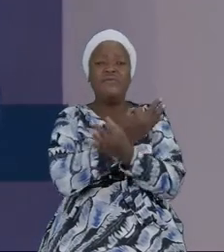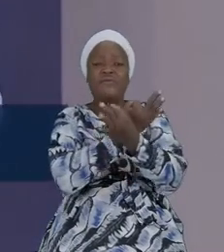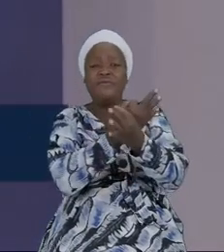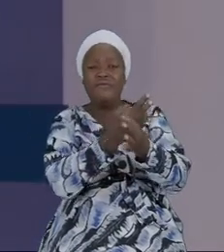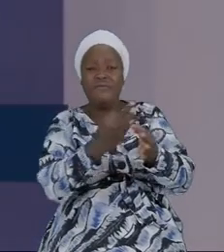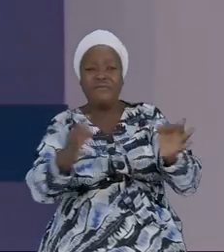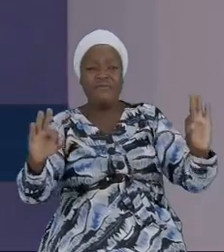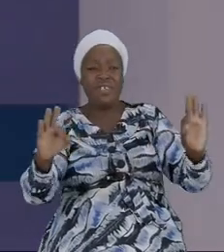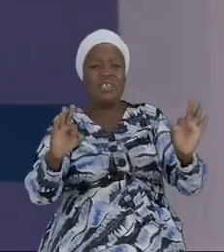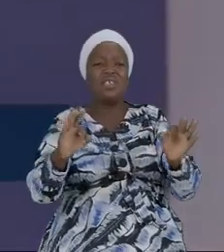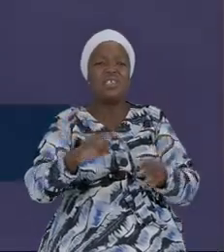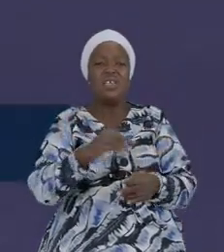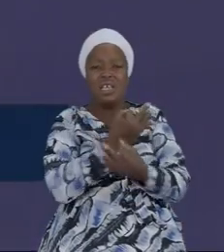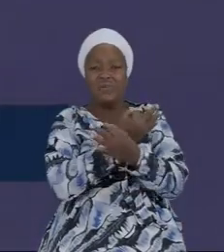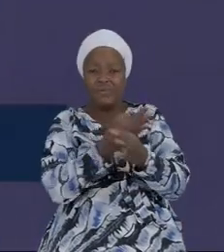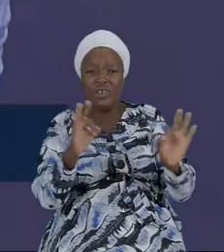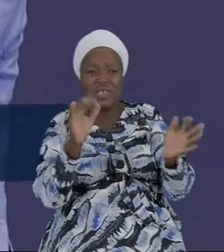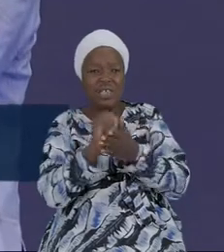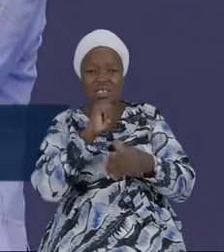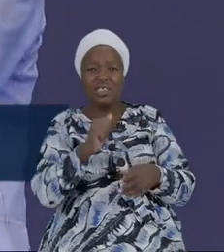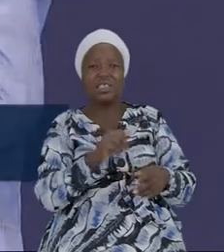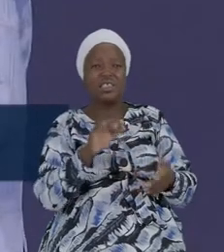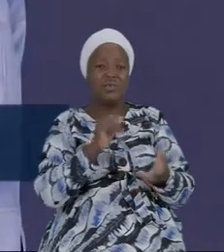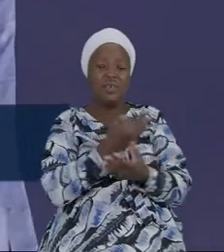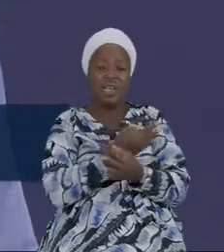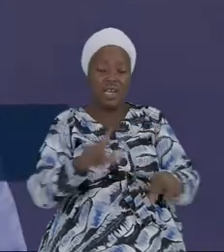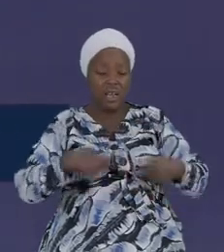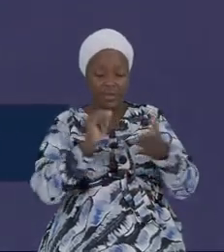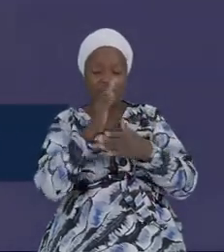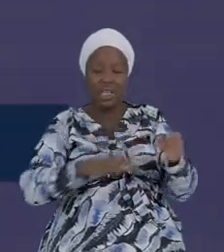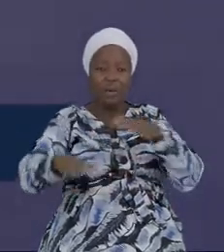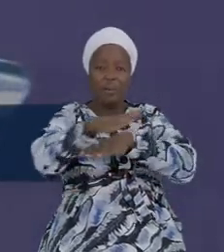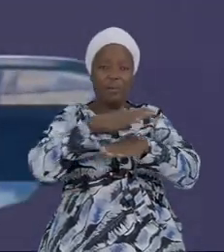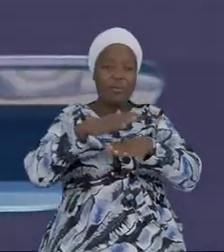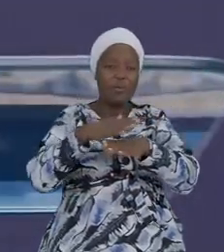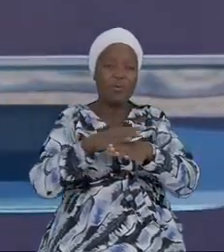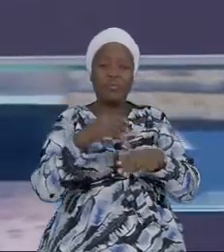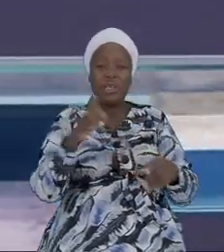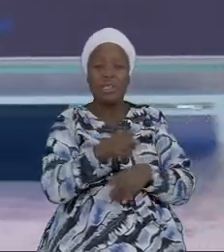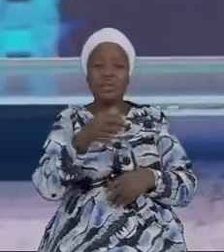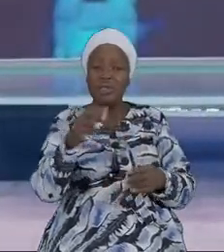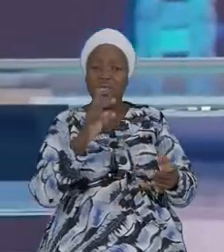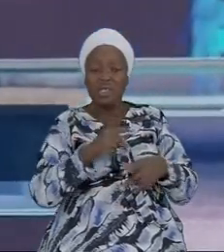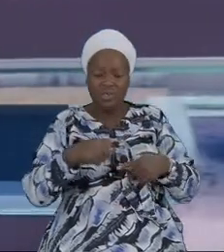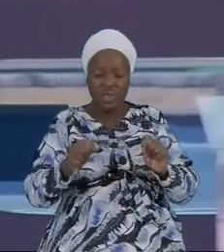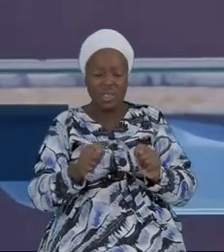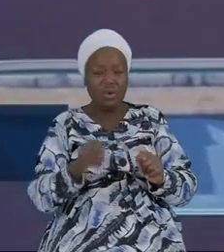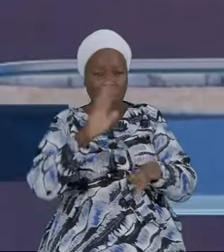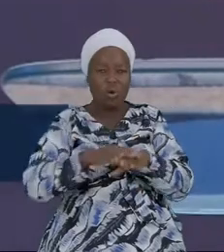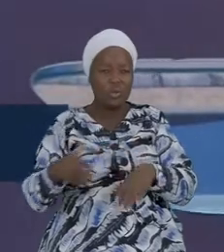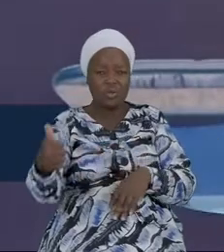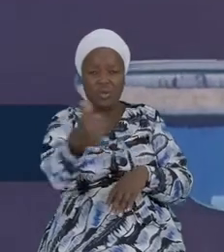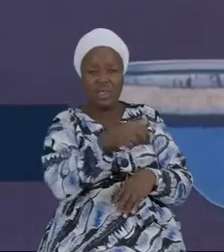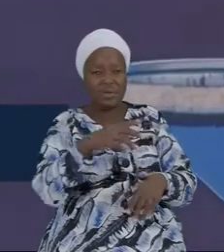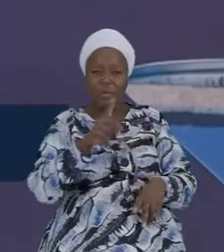to live a life that is above birth. They try on their own. They could not. And when